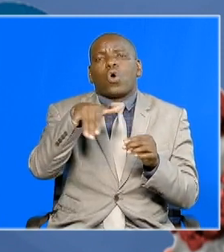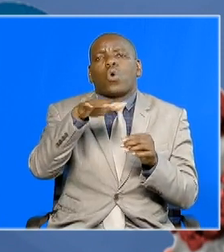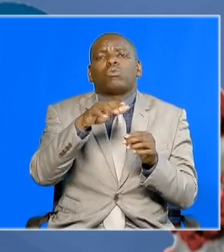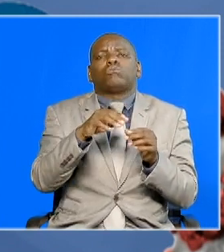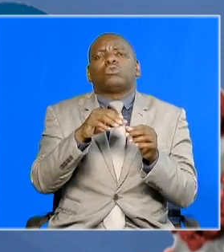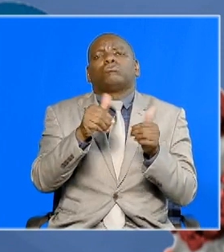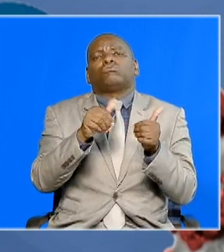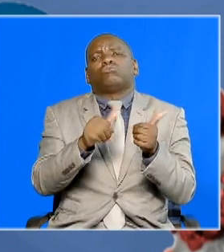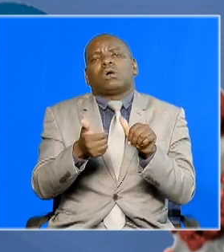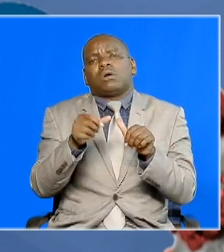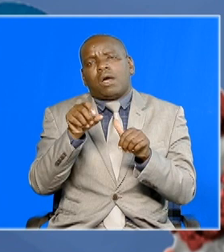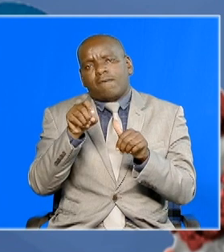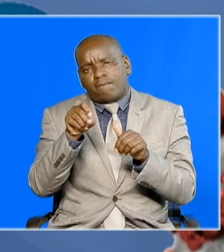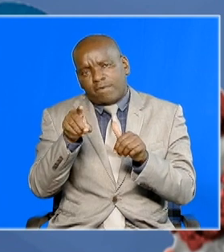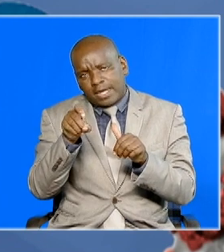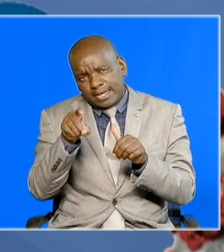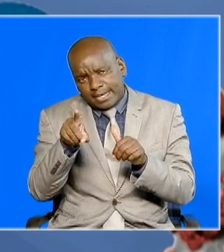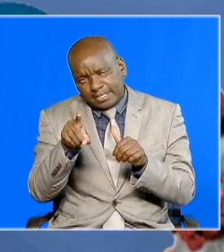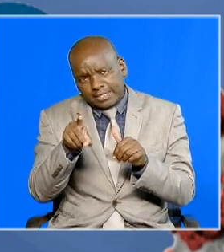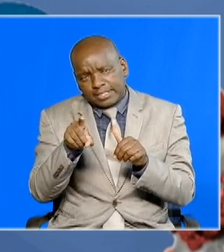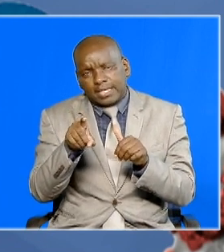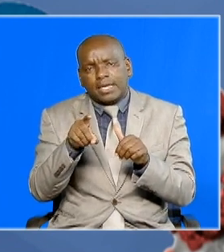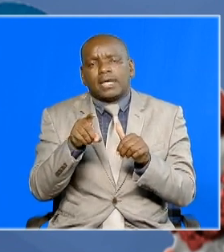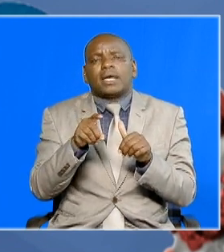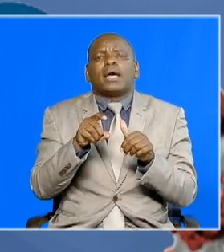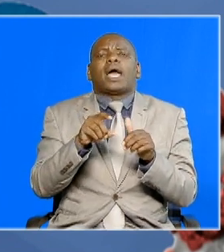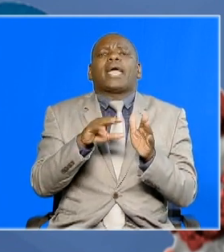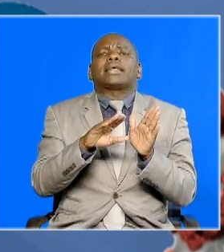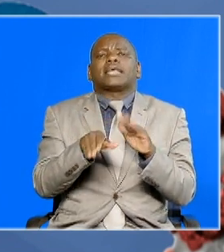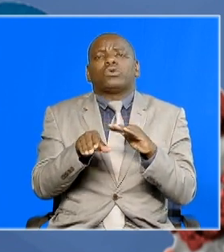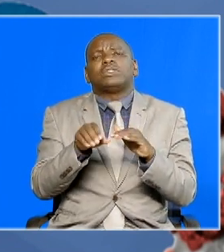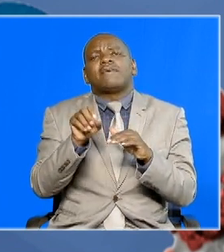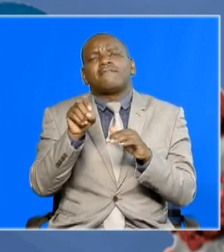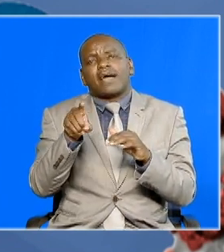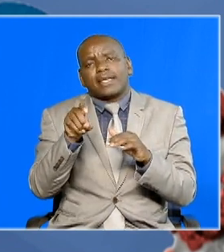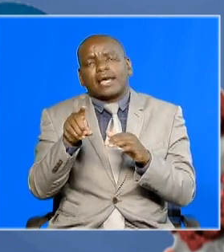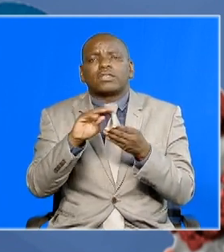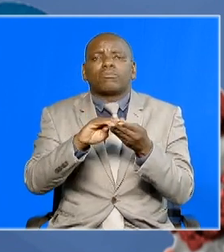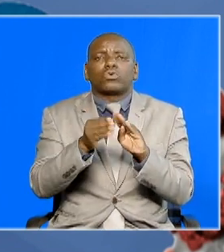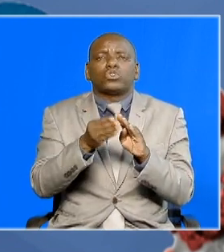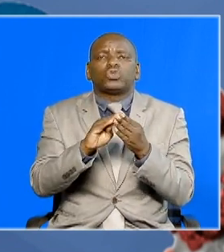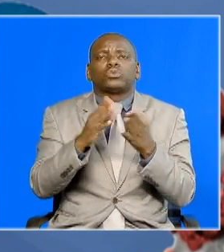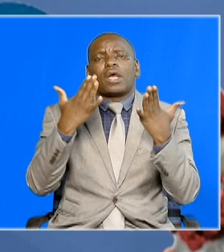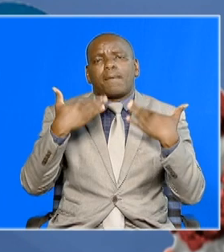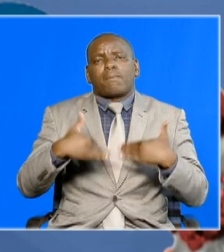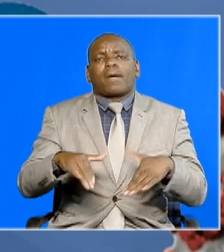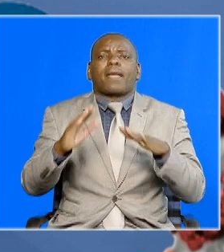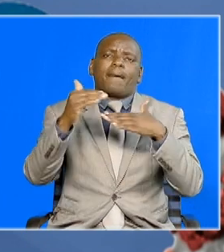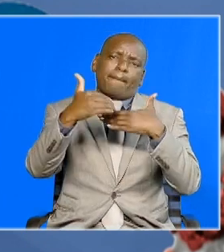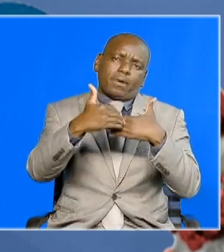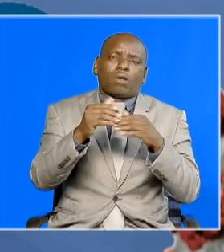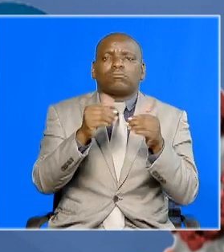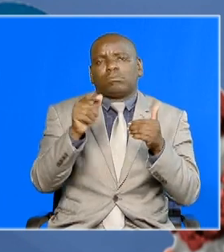inactivated virus, what we can also call killed virus, to produce immunity in an